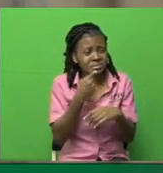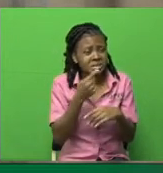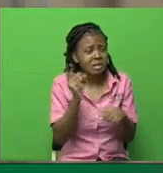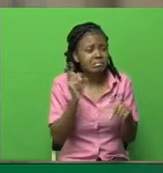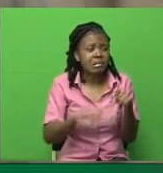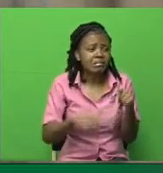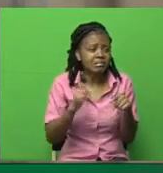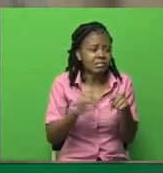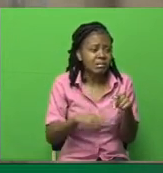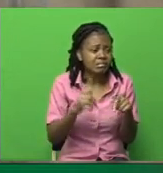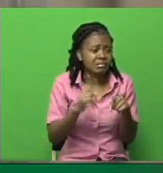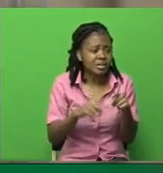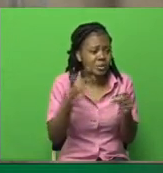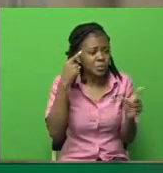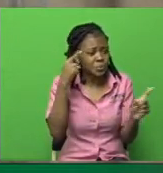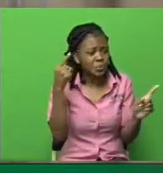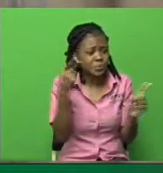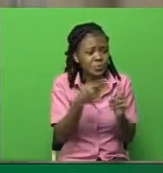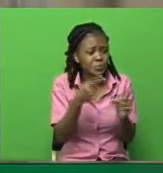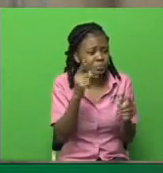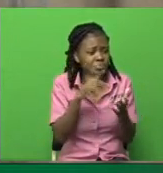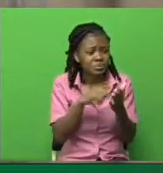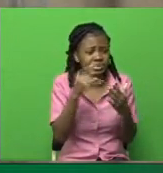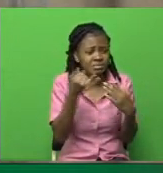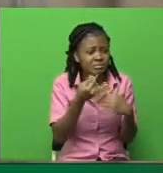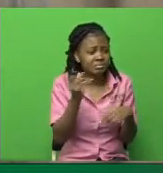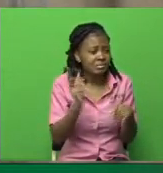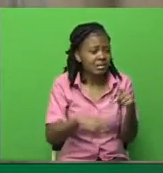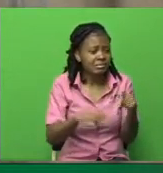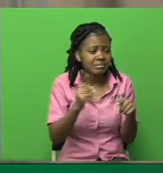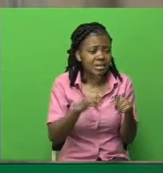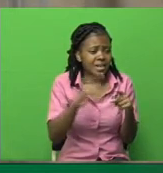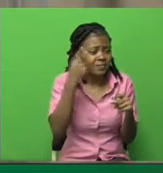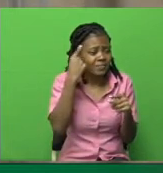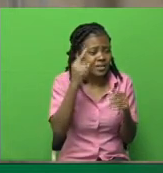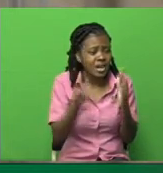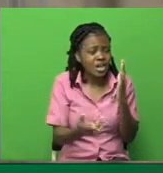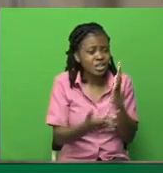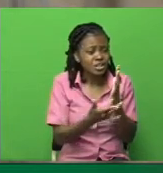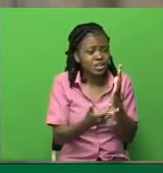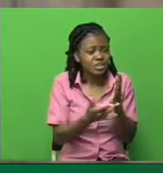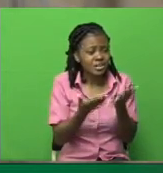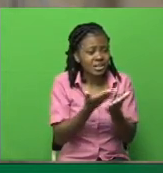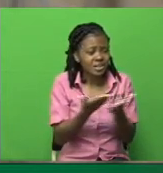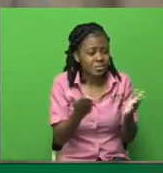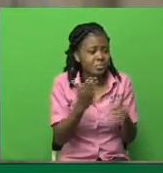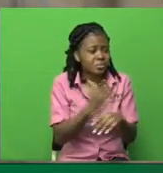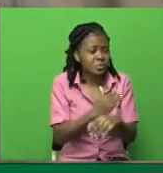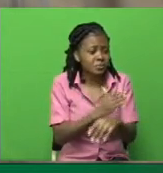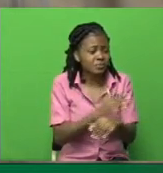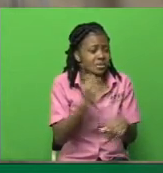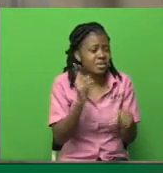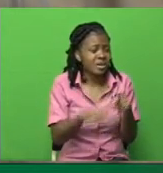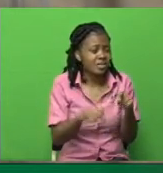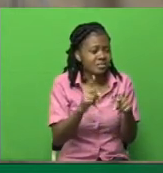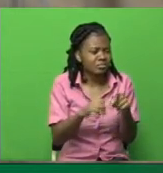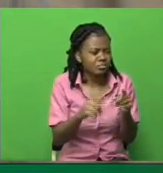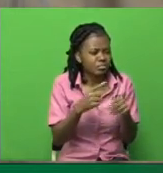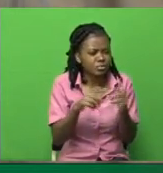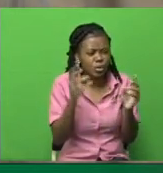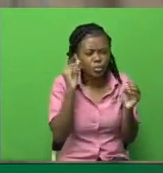to achieve any of these projects in digital transformation and that they are lagging behind but they are working